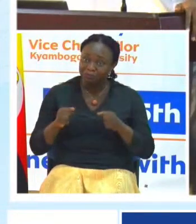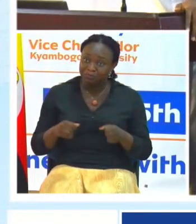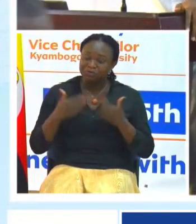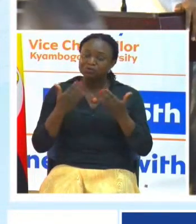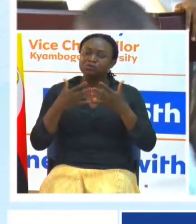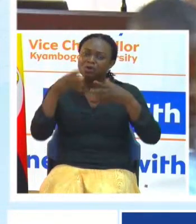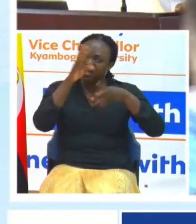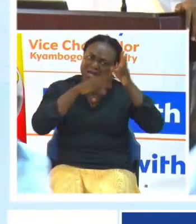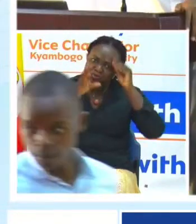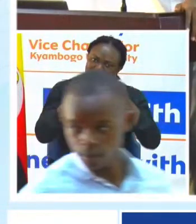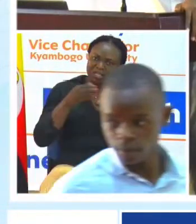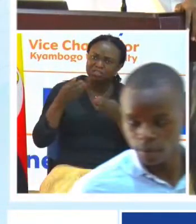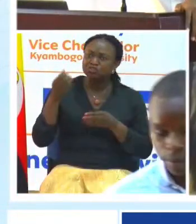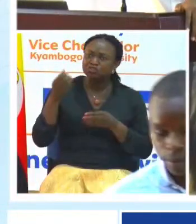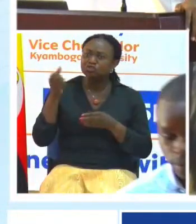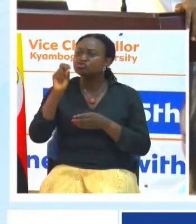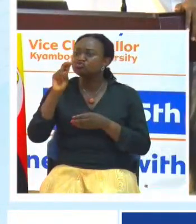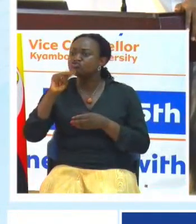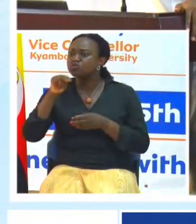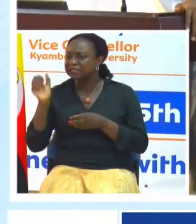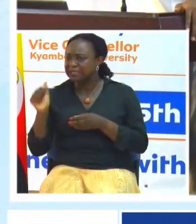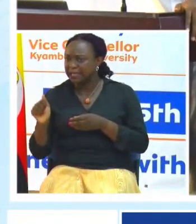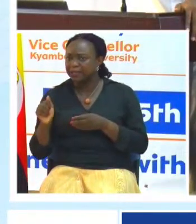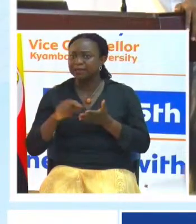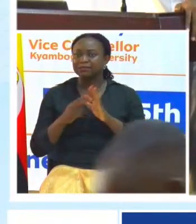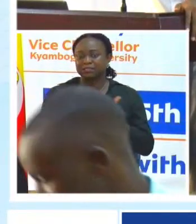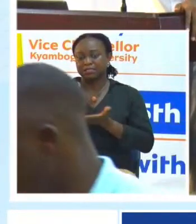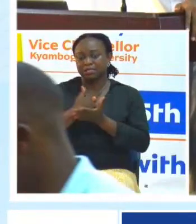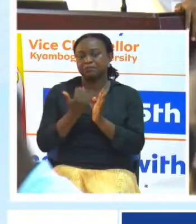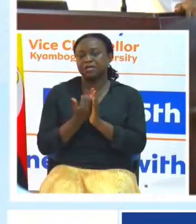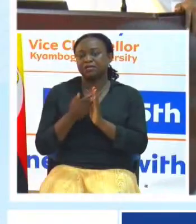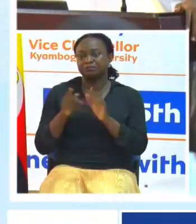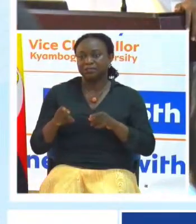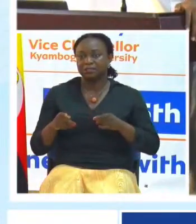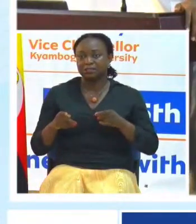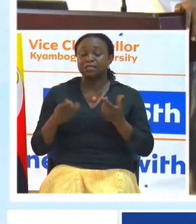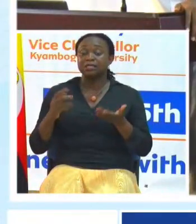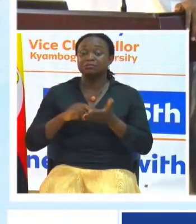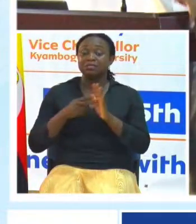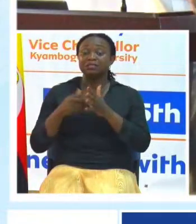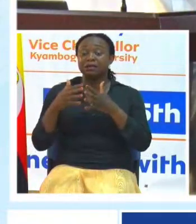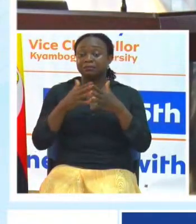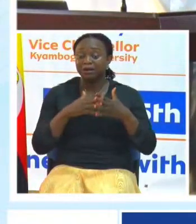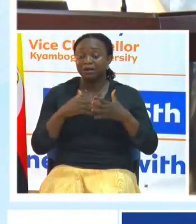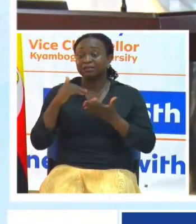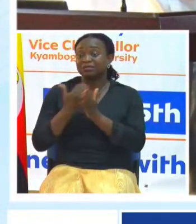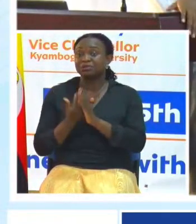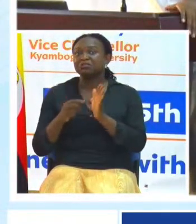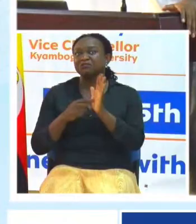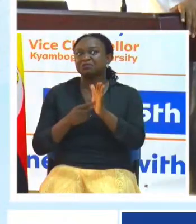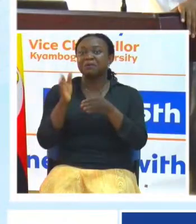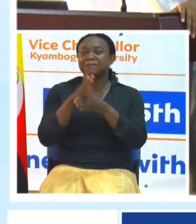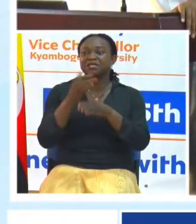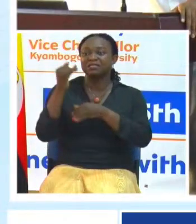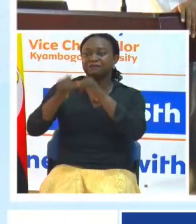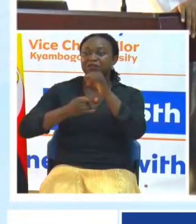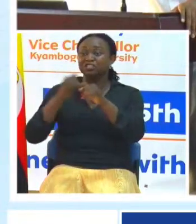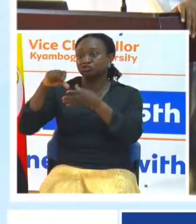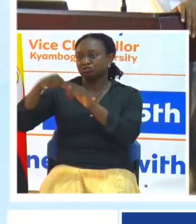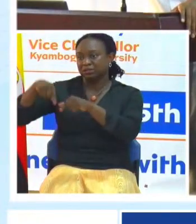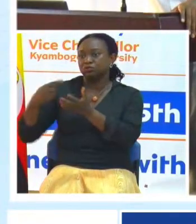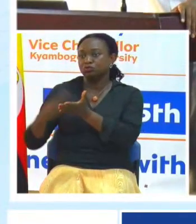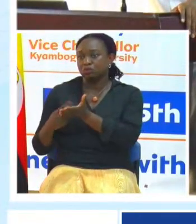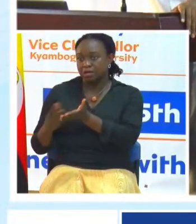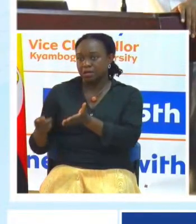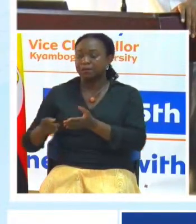Education USA is a US Department of State network. The US Department of State is like the Ministry of Foreign Affairs in Uganda.